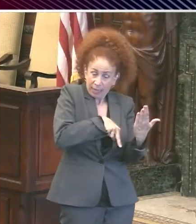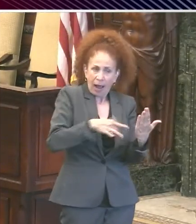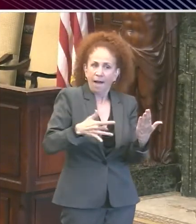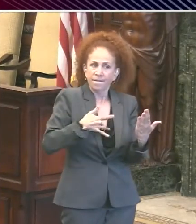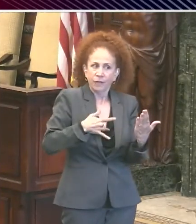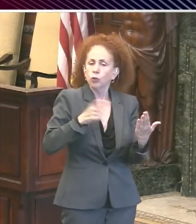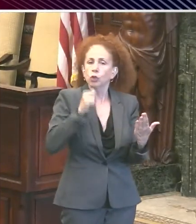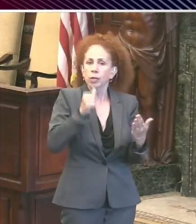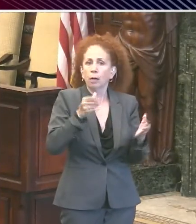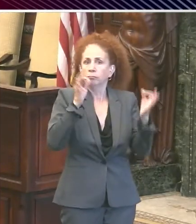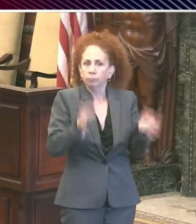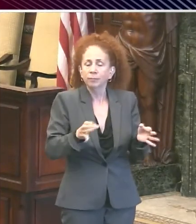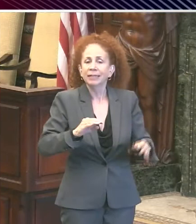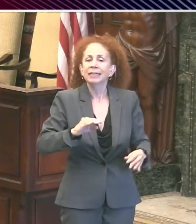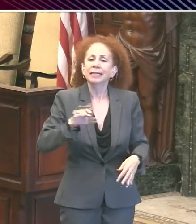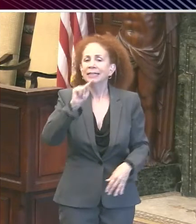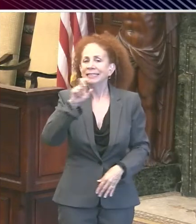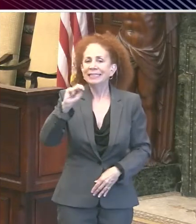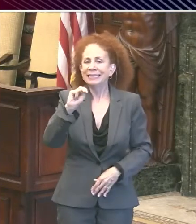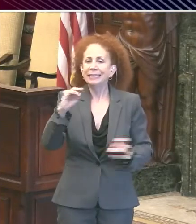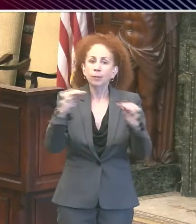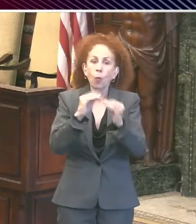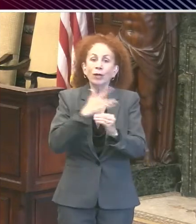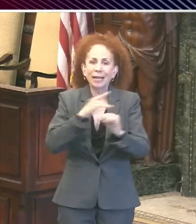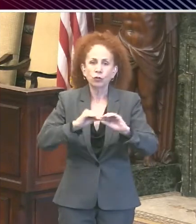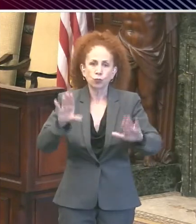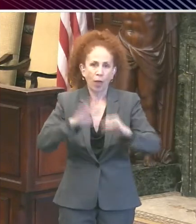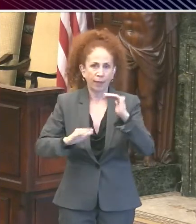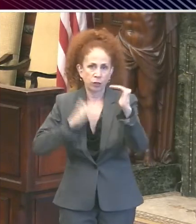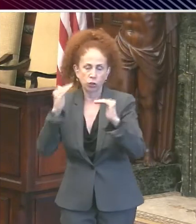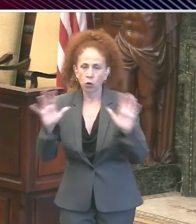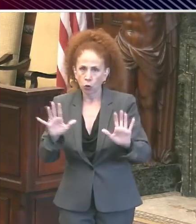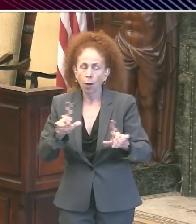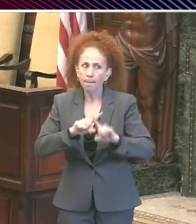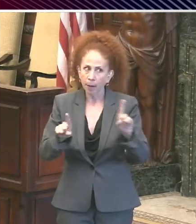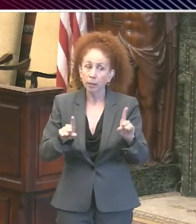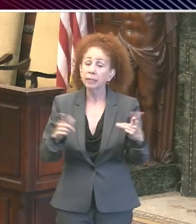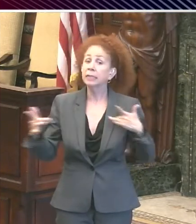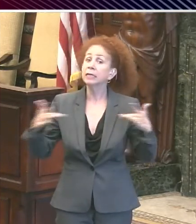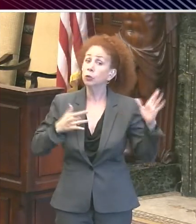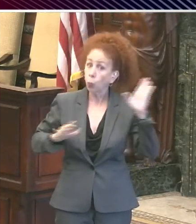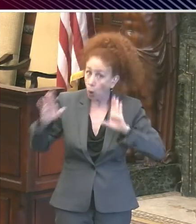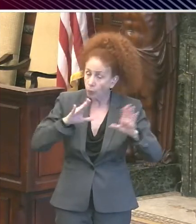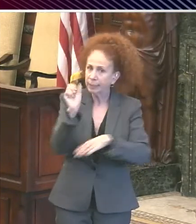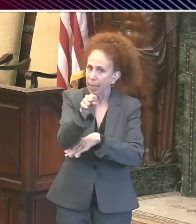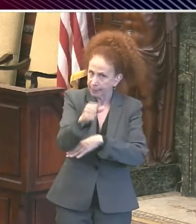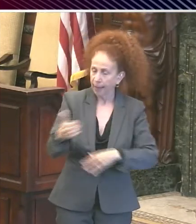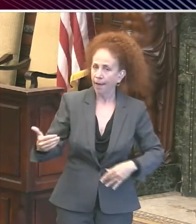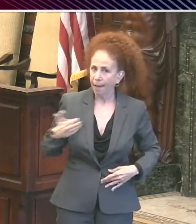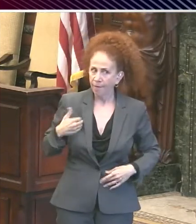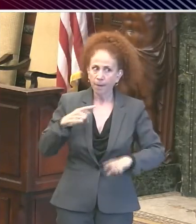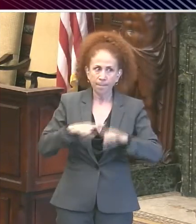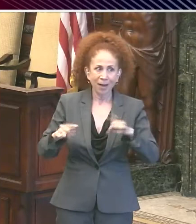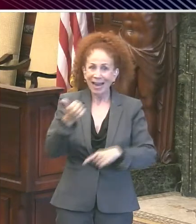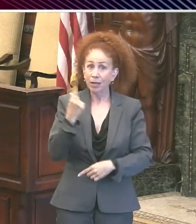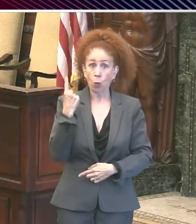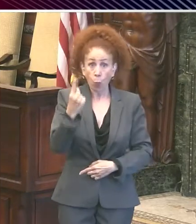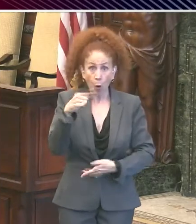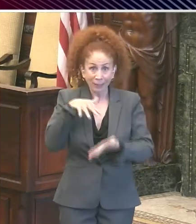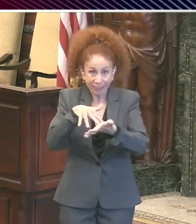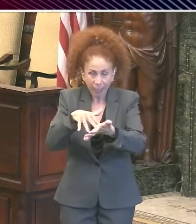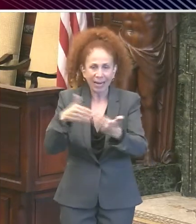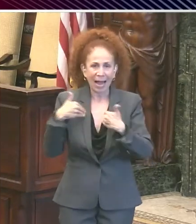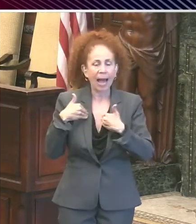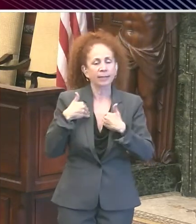should conclude that teenagers are more likely to spread it than adults. So it's certainly it's worrisome, but any one study has some